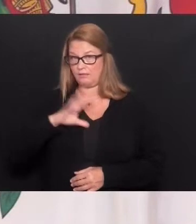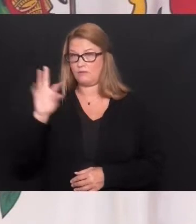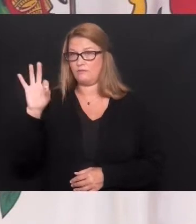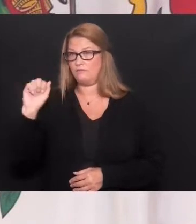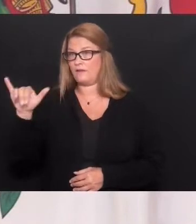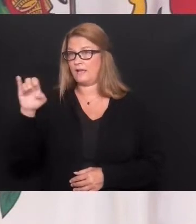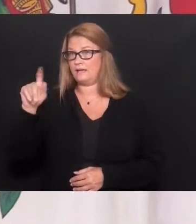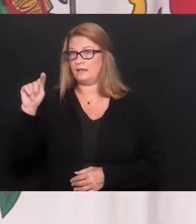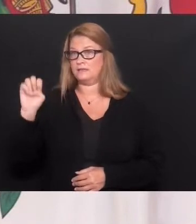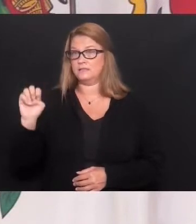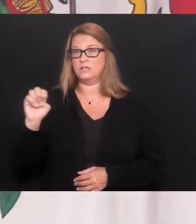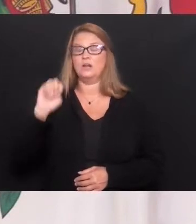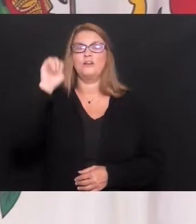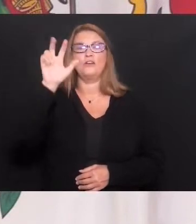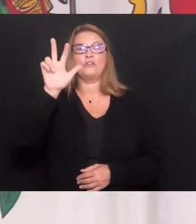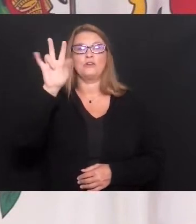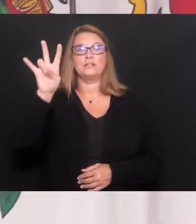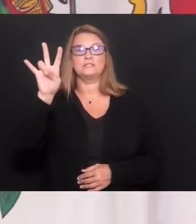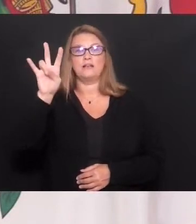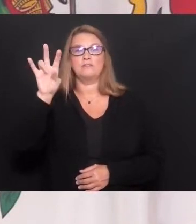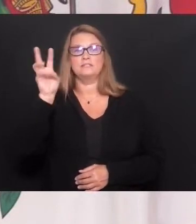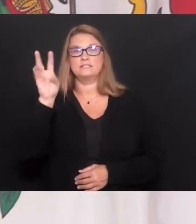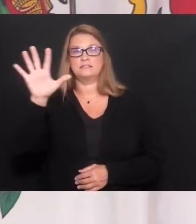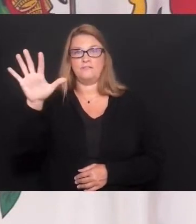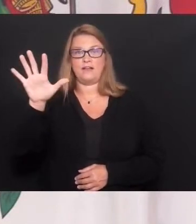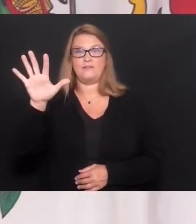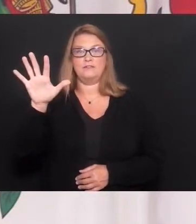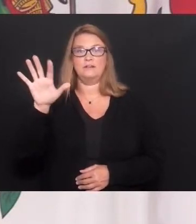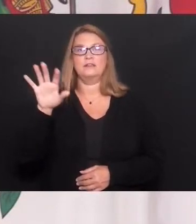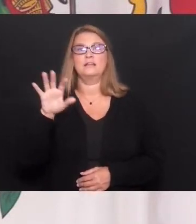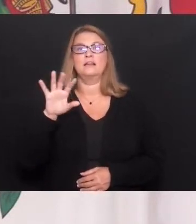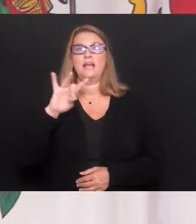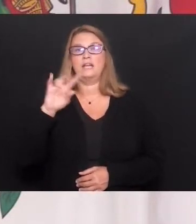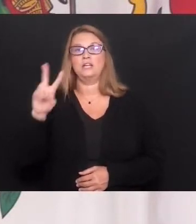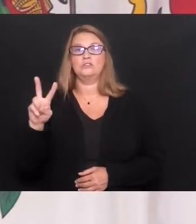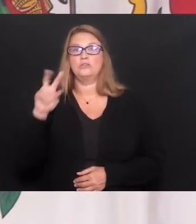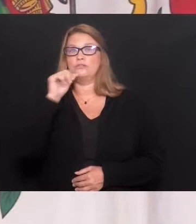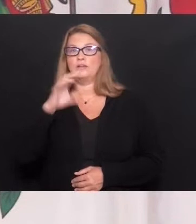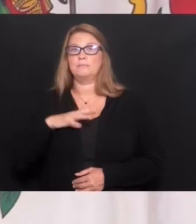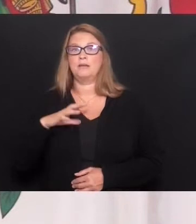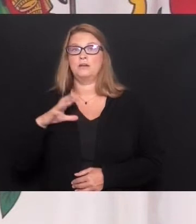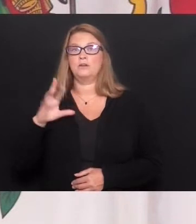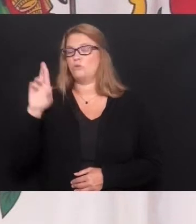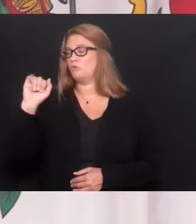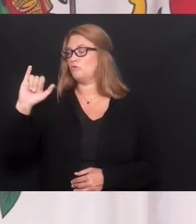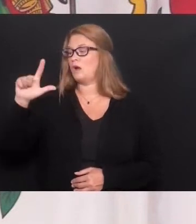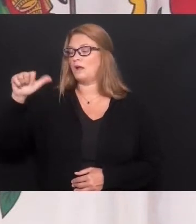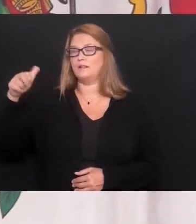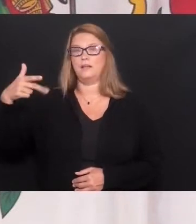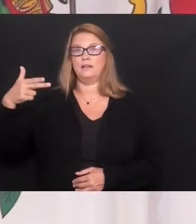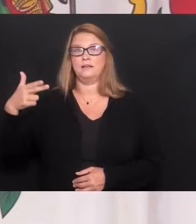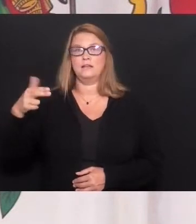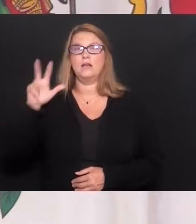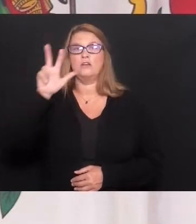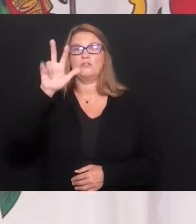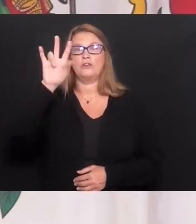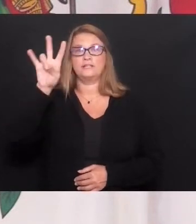County. The 3,765th death is an 82-year-old female from Raleigh County.